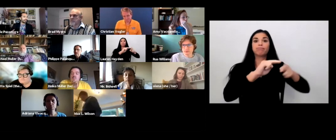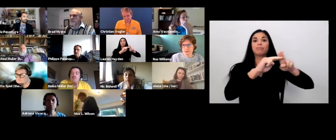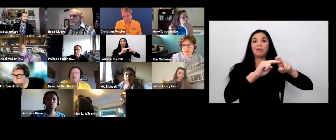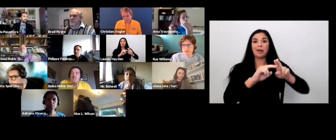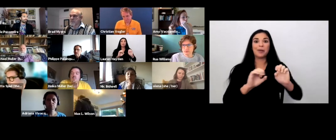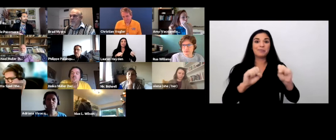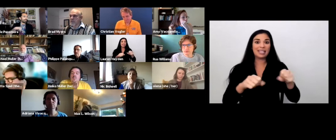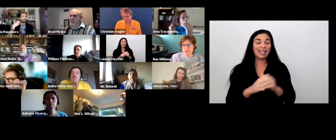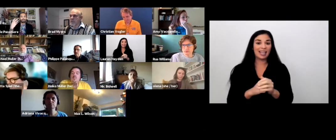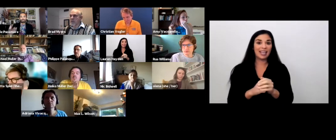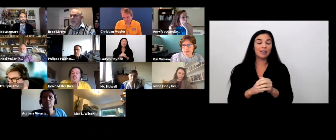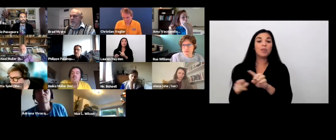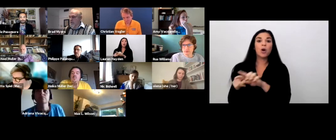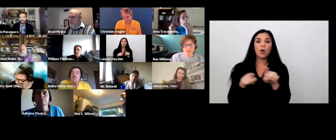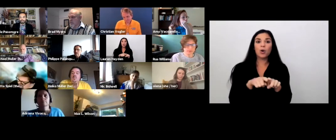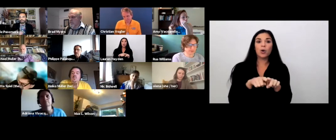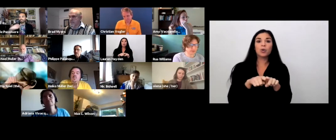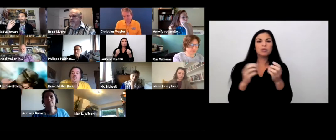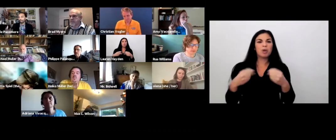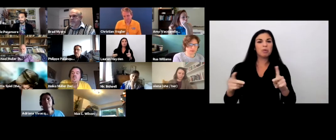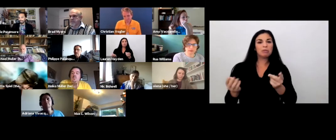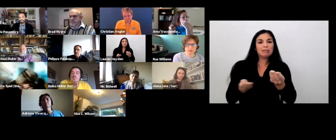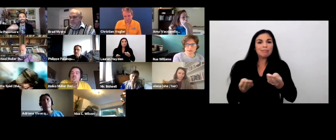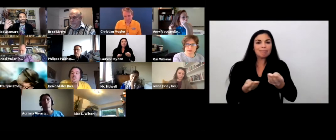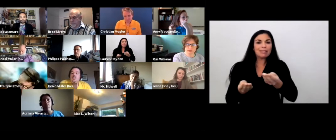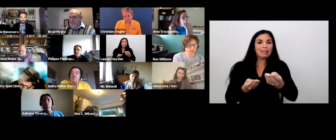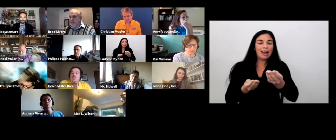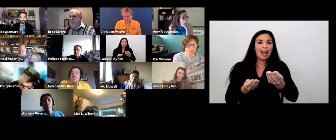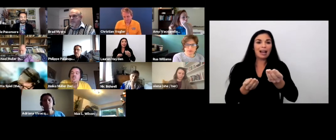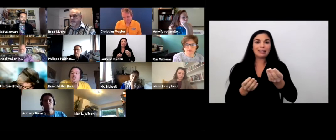There's less opportunity for sort of interaction, correction,